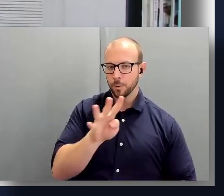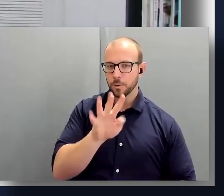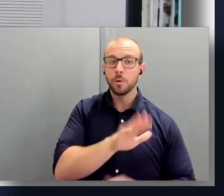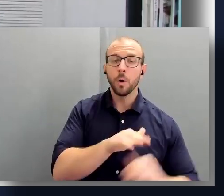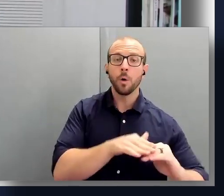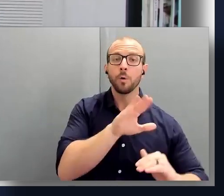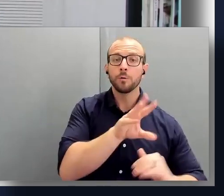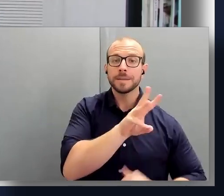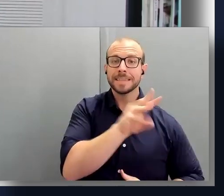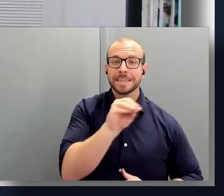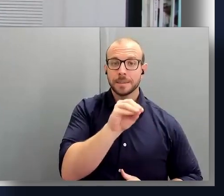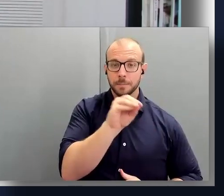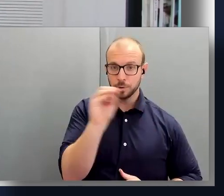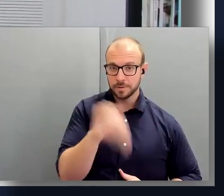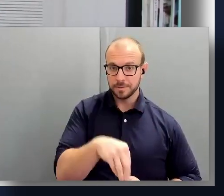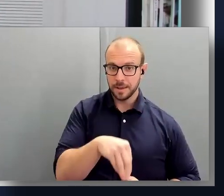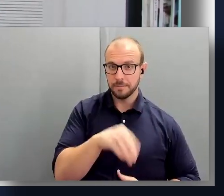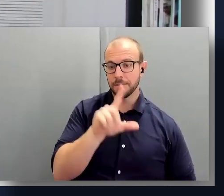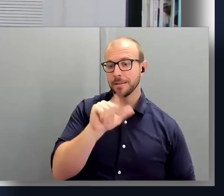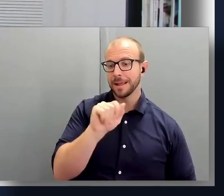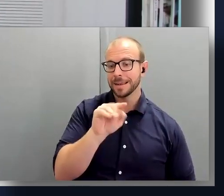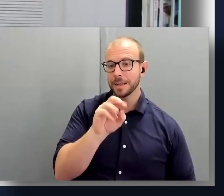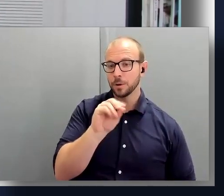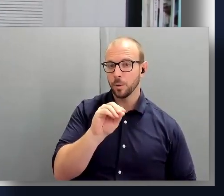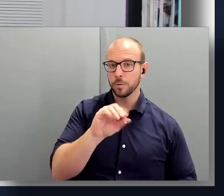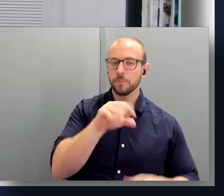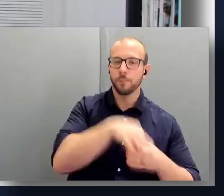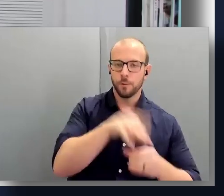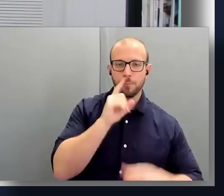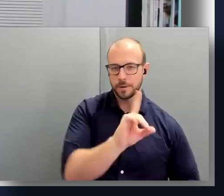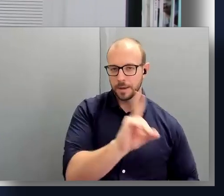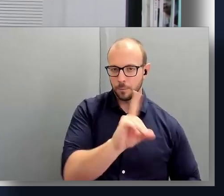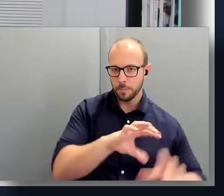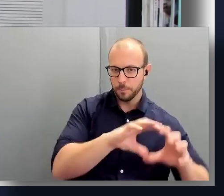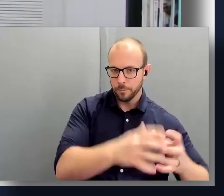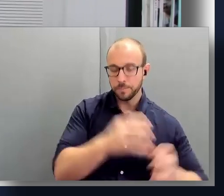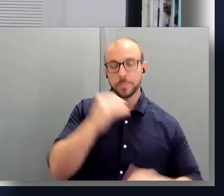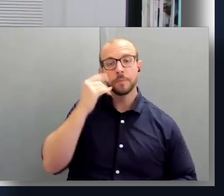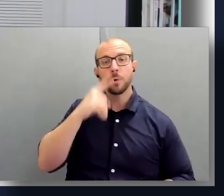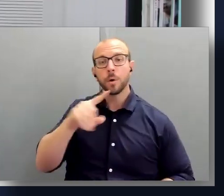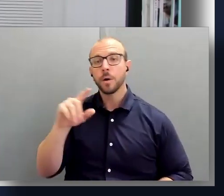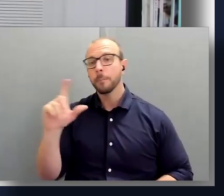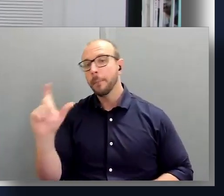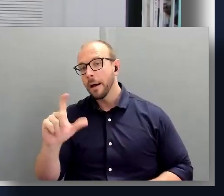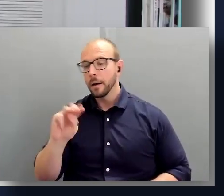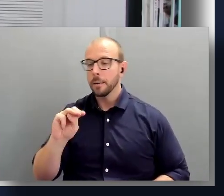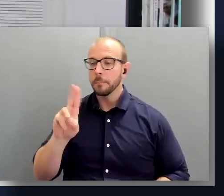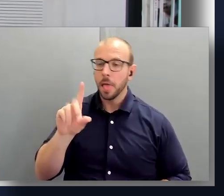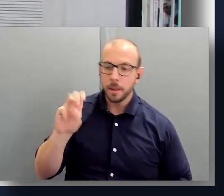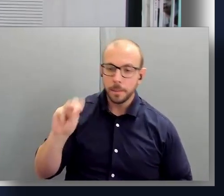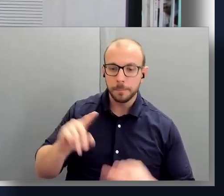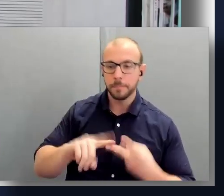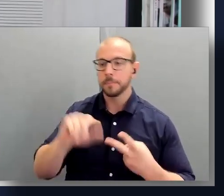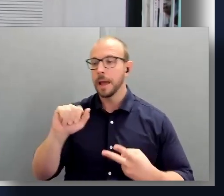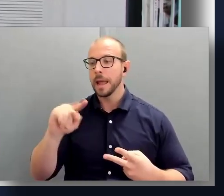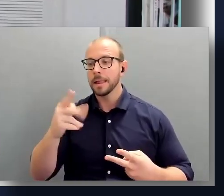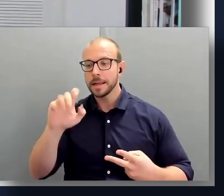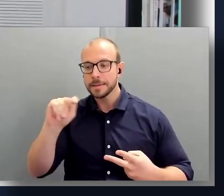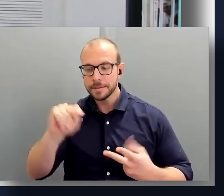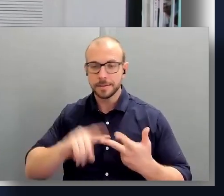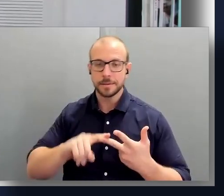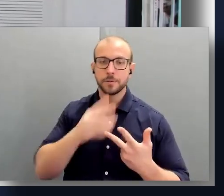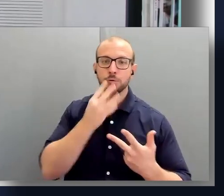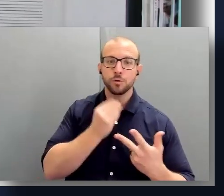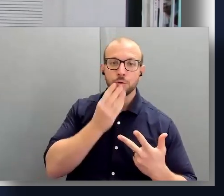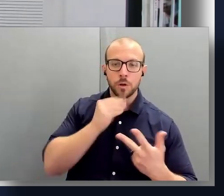election, over 60% of Latinos voted for the Democratic Party. And if you look at Muslims, atheists, Jews,